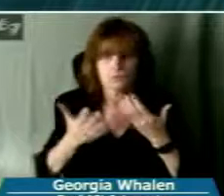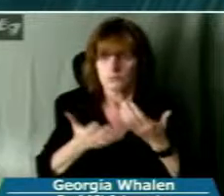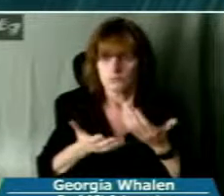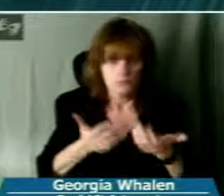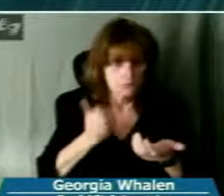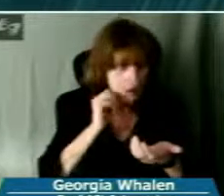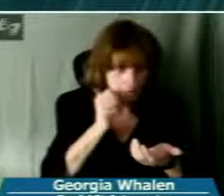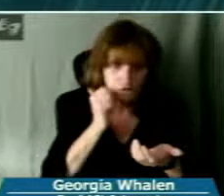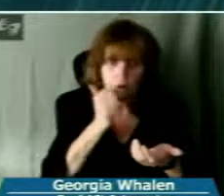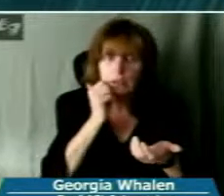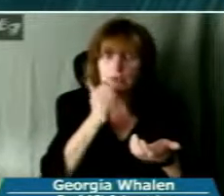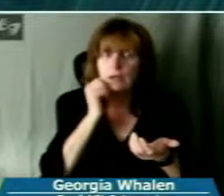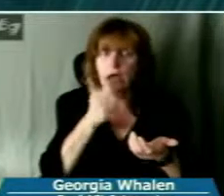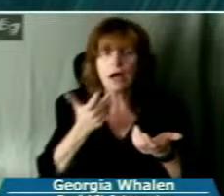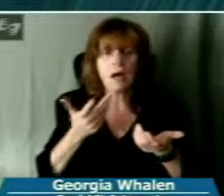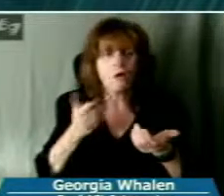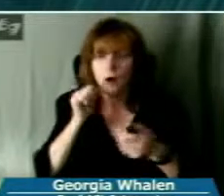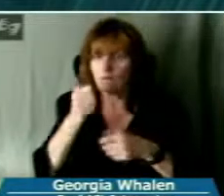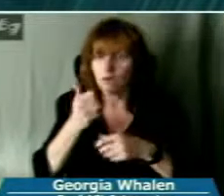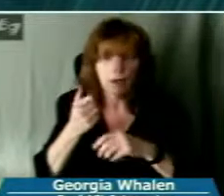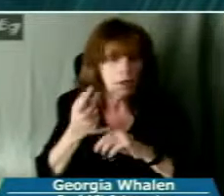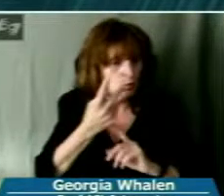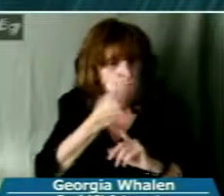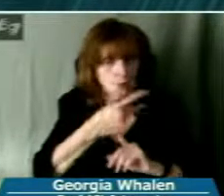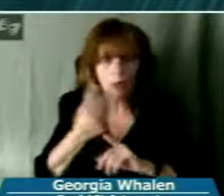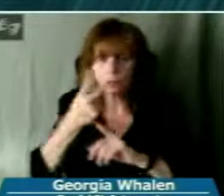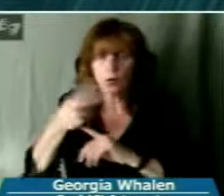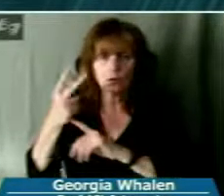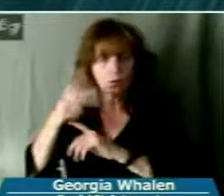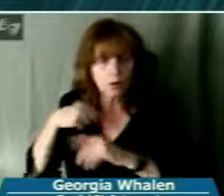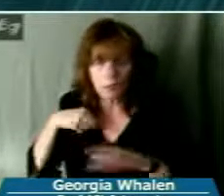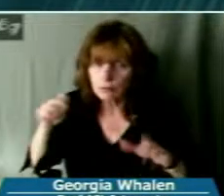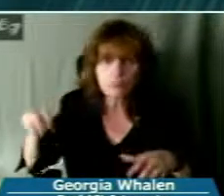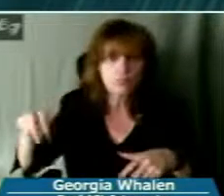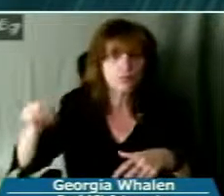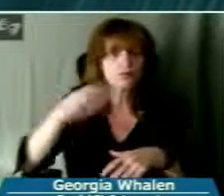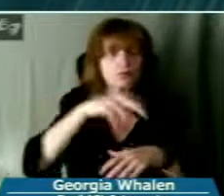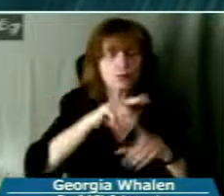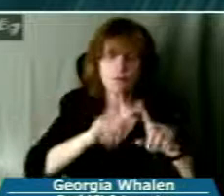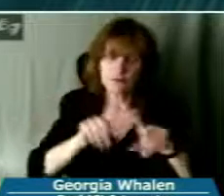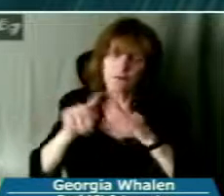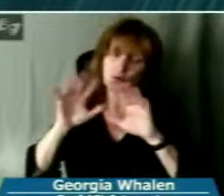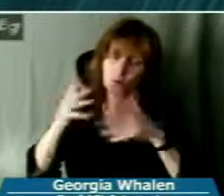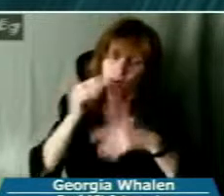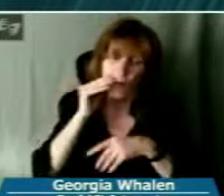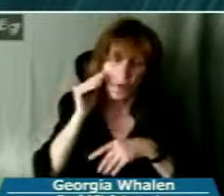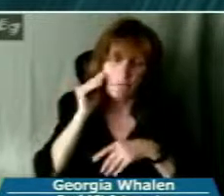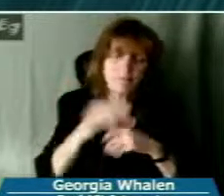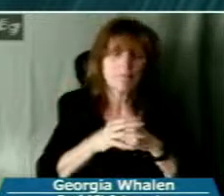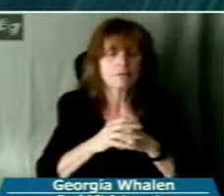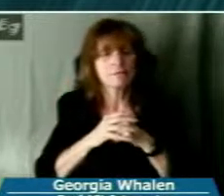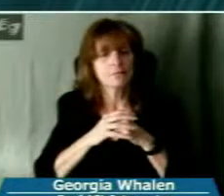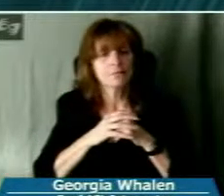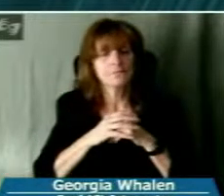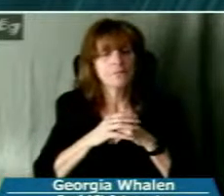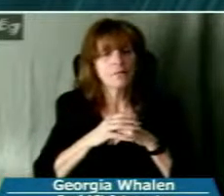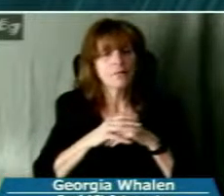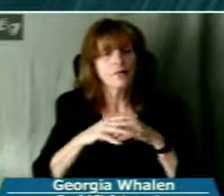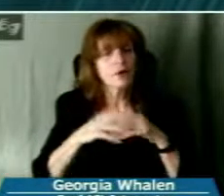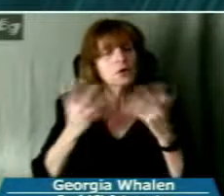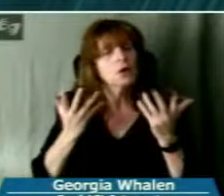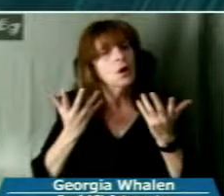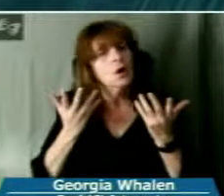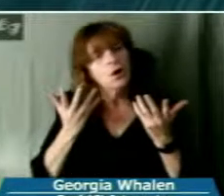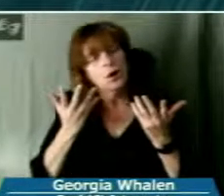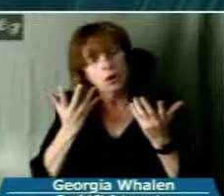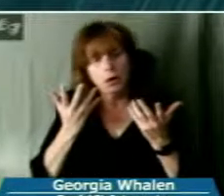day, at some periods of time, up to daily in terms of those check-ins with them. And then when we became aware, we had plans